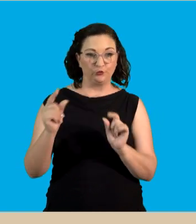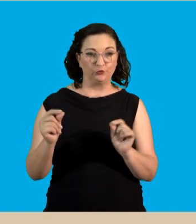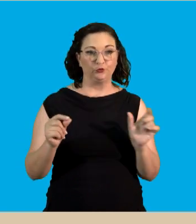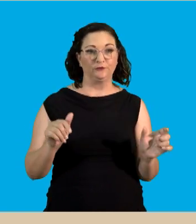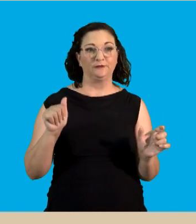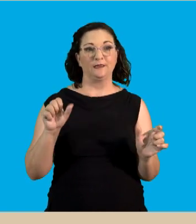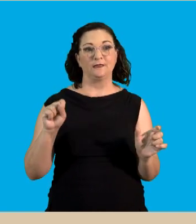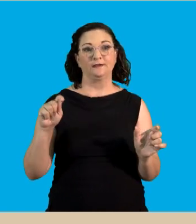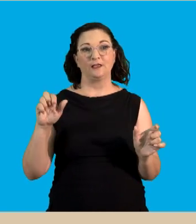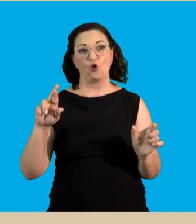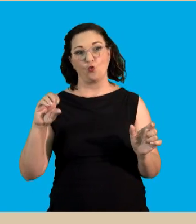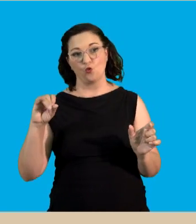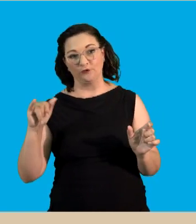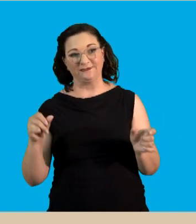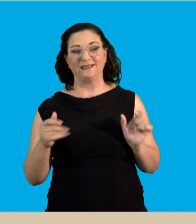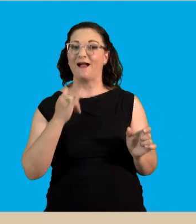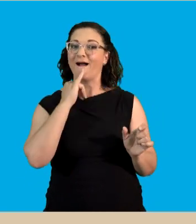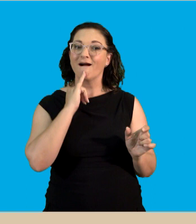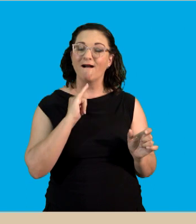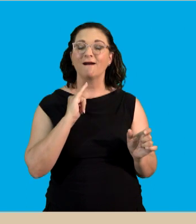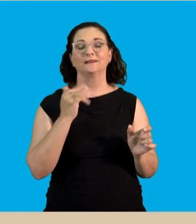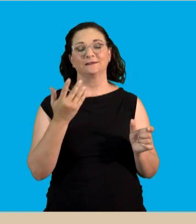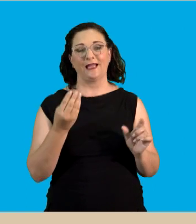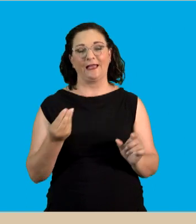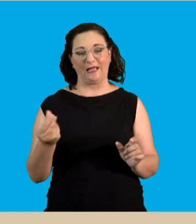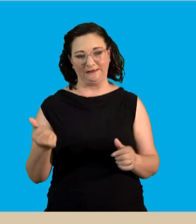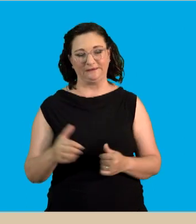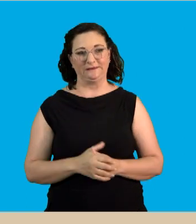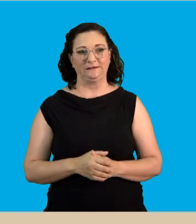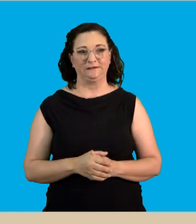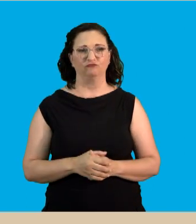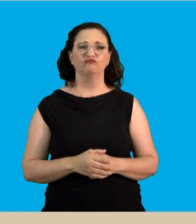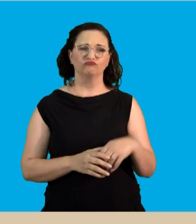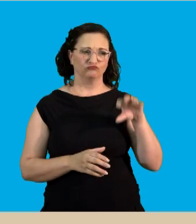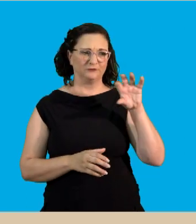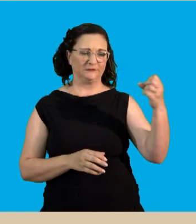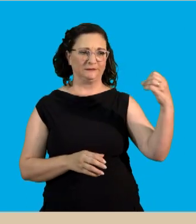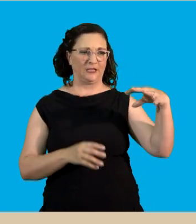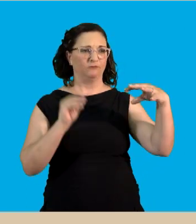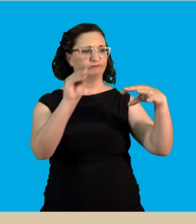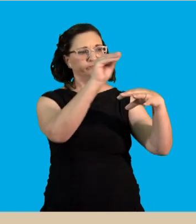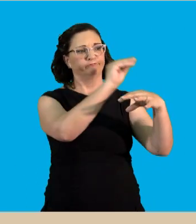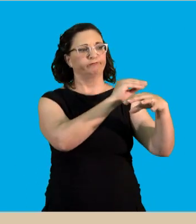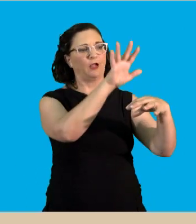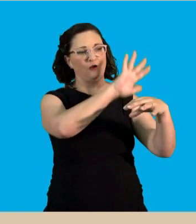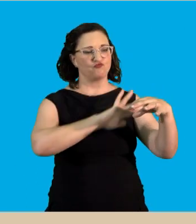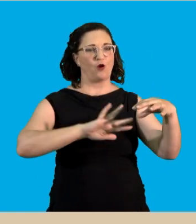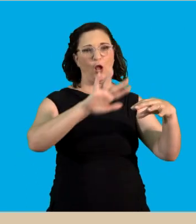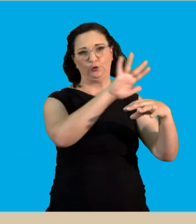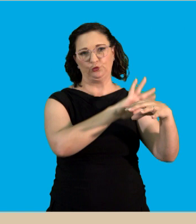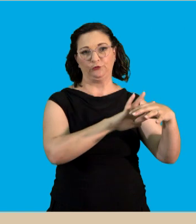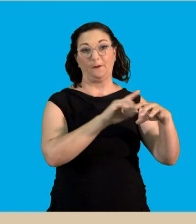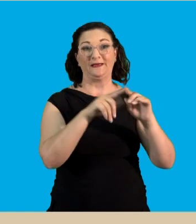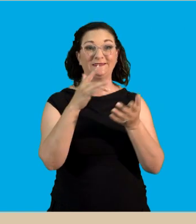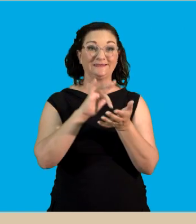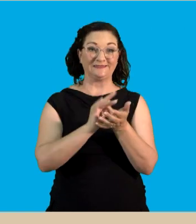asteroids, ice, as well as dust. Now, these are the objects that are around the sun. The sun is at